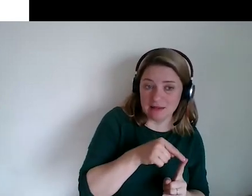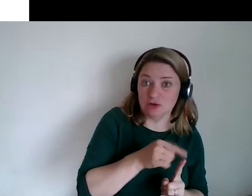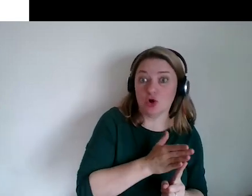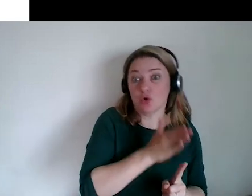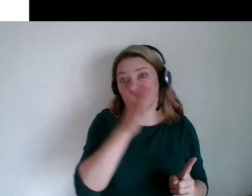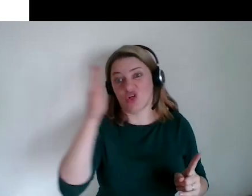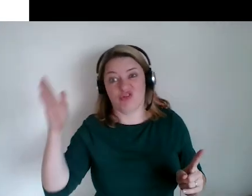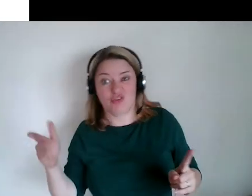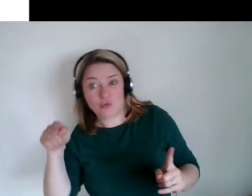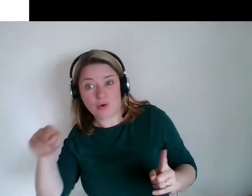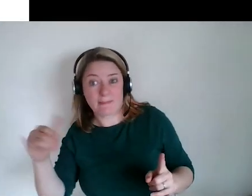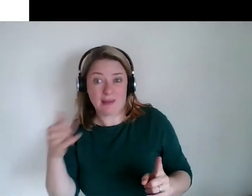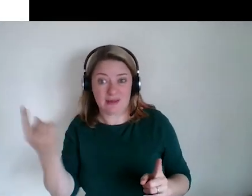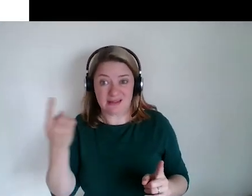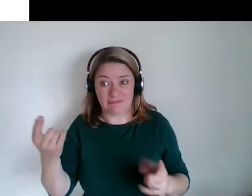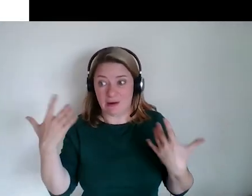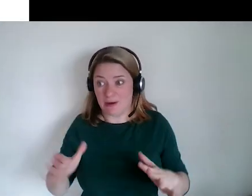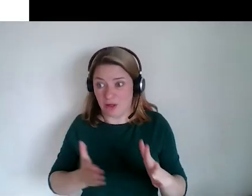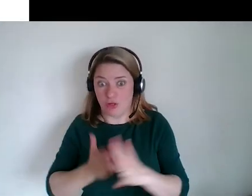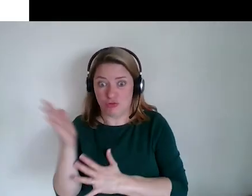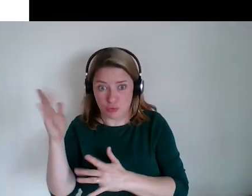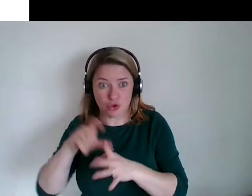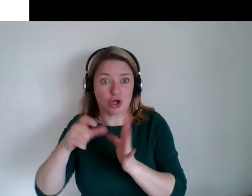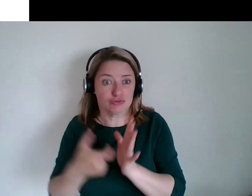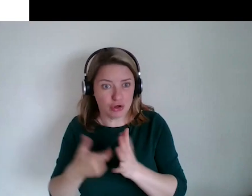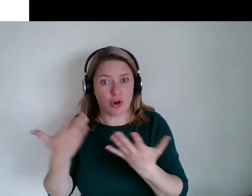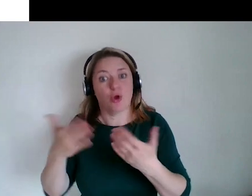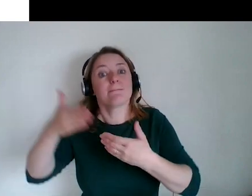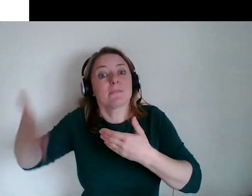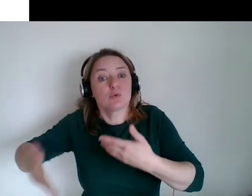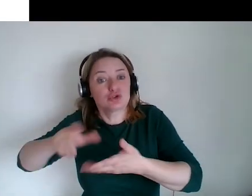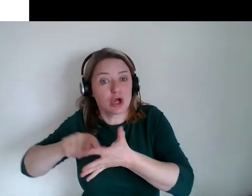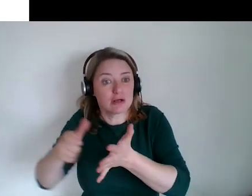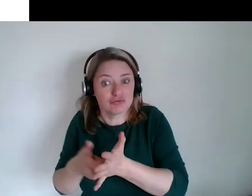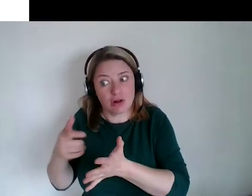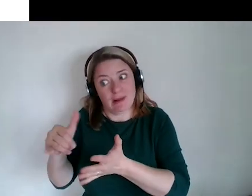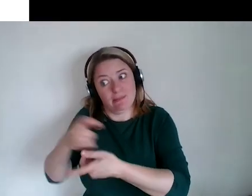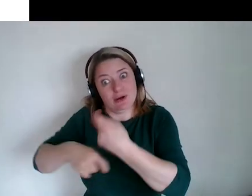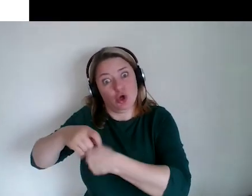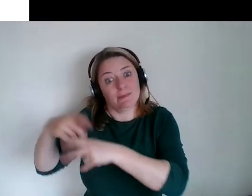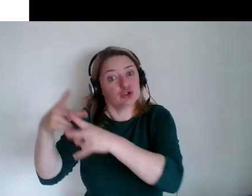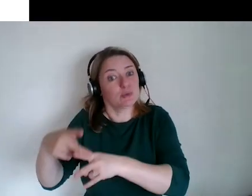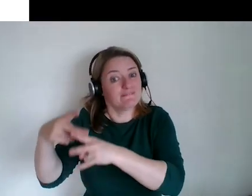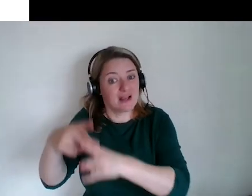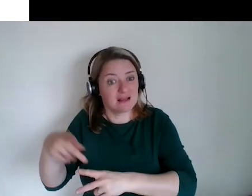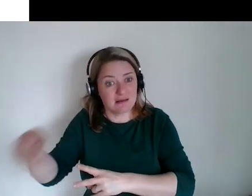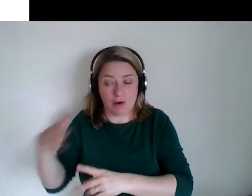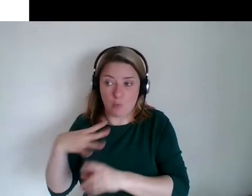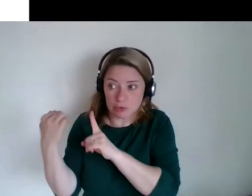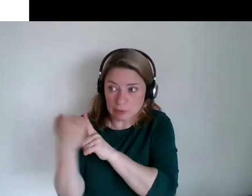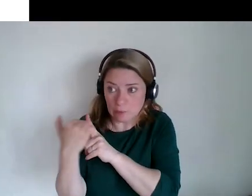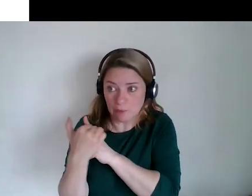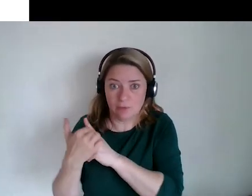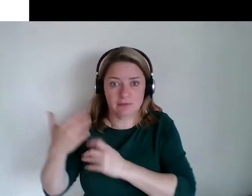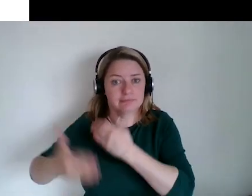to those that may be in a doctoral or postdoctoral stage who are taking on new supervisory roles and want to